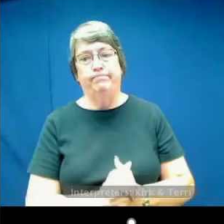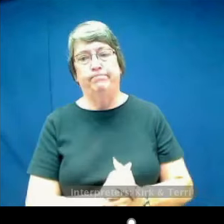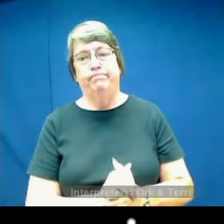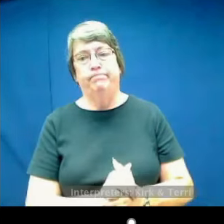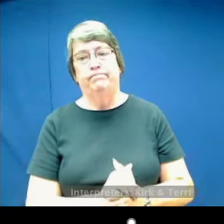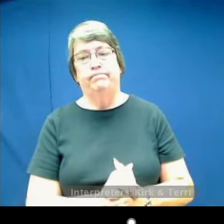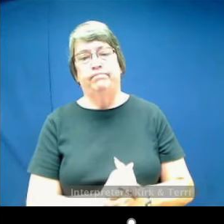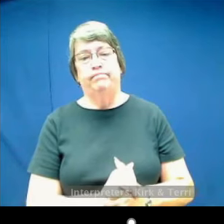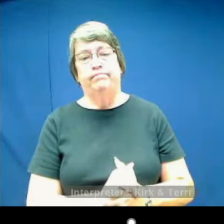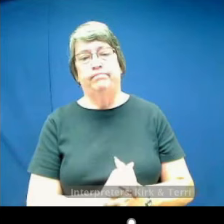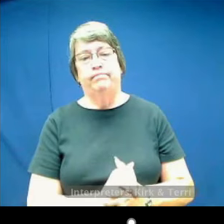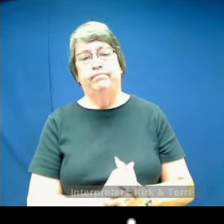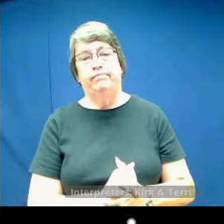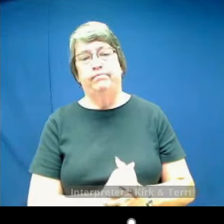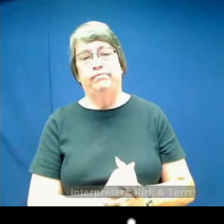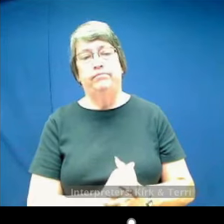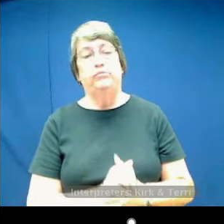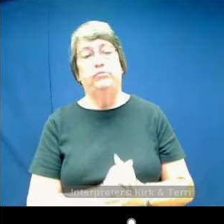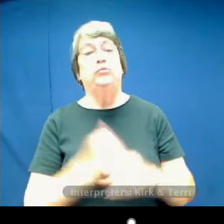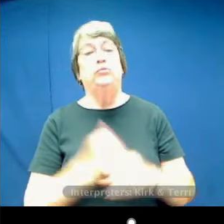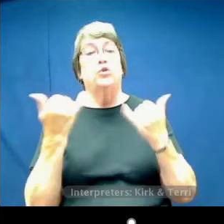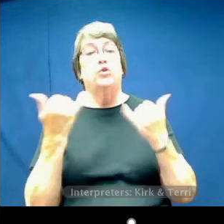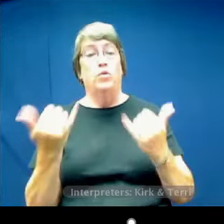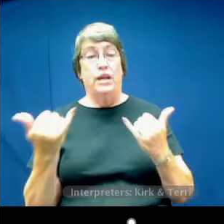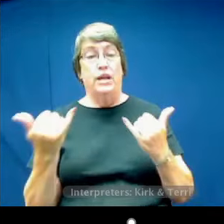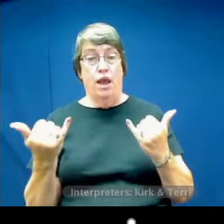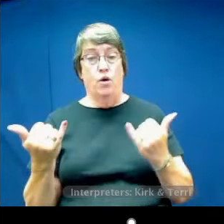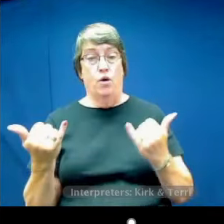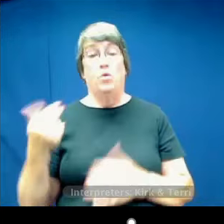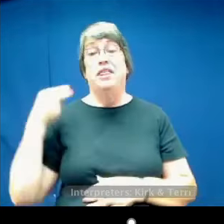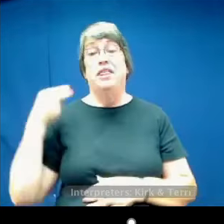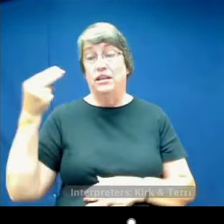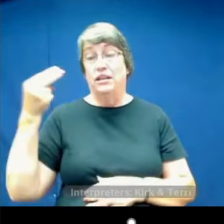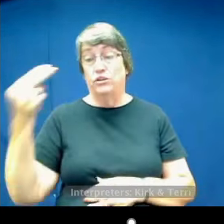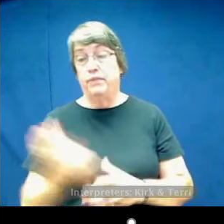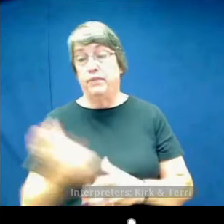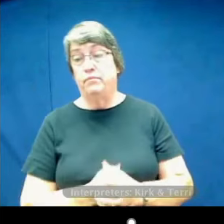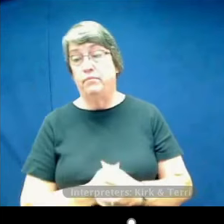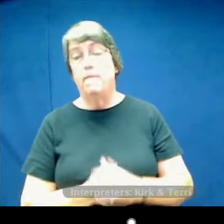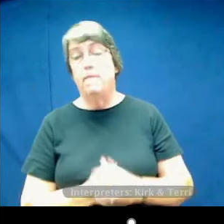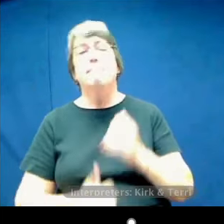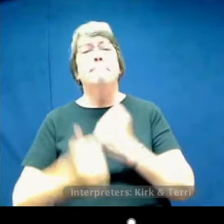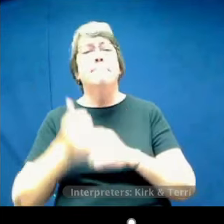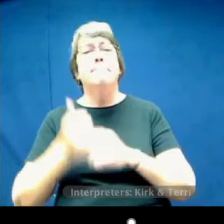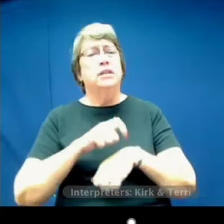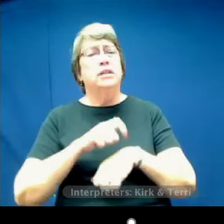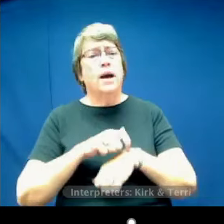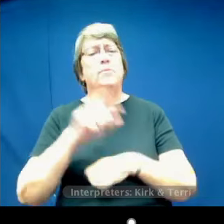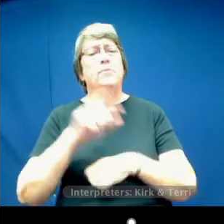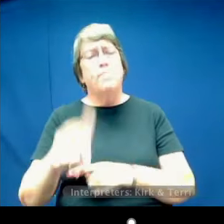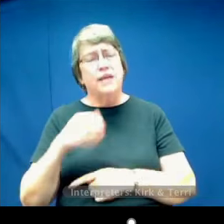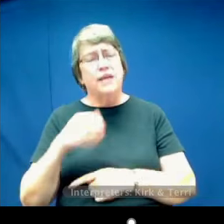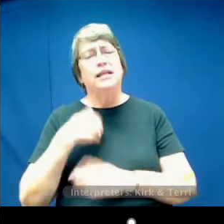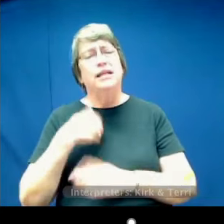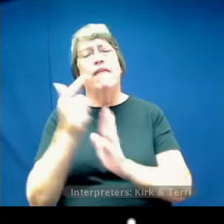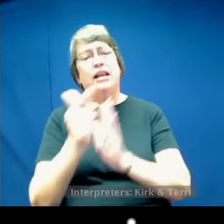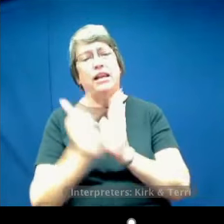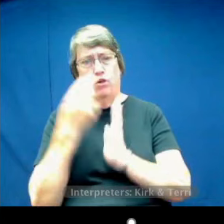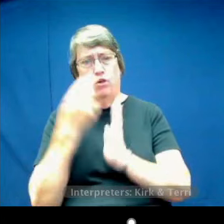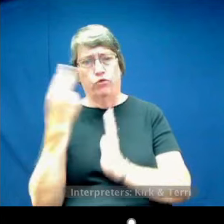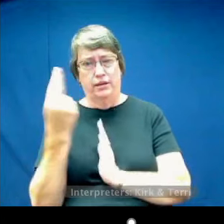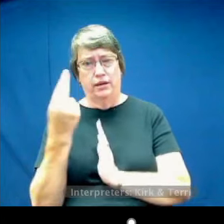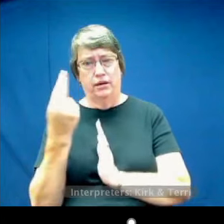So in our history, you typically had to have a legal reason to get a divorce, as I mentioned, grounds. You